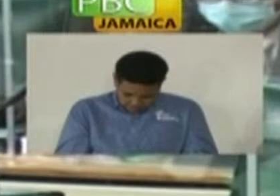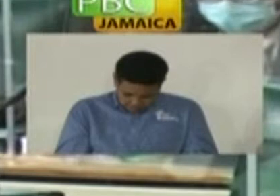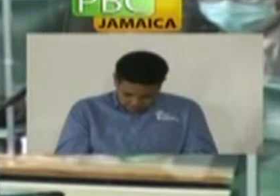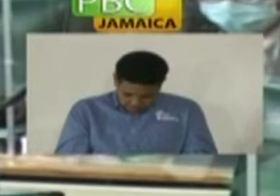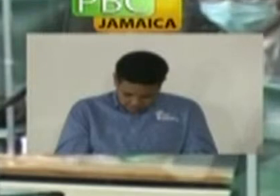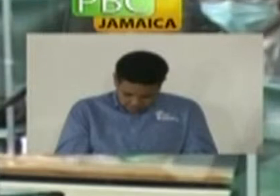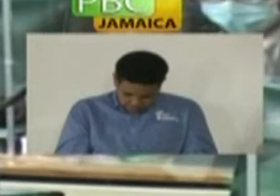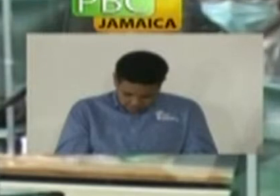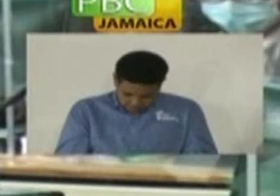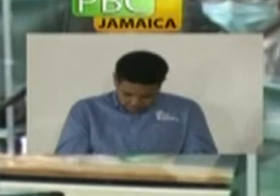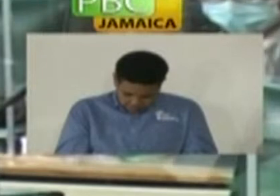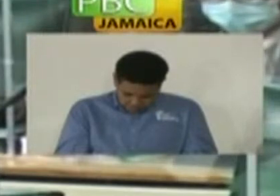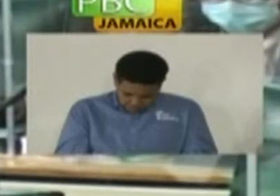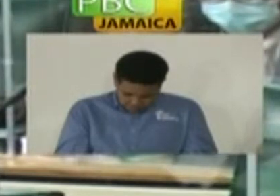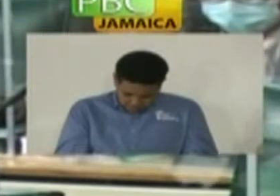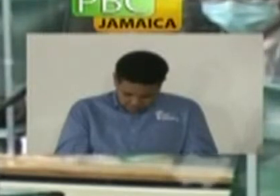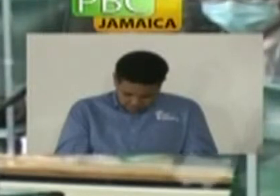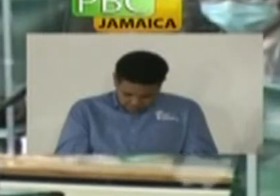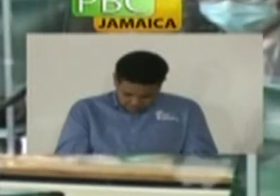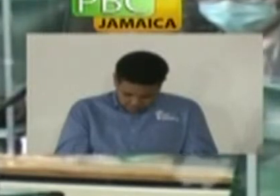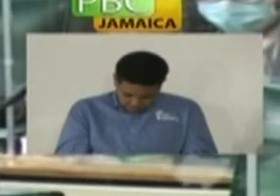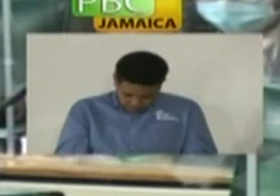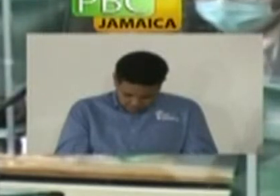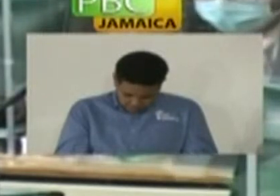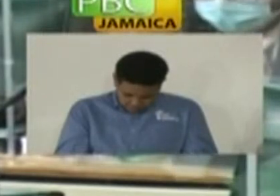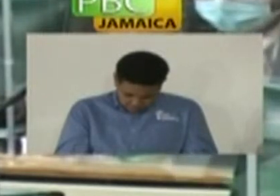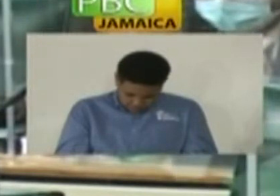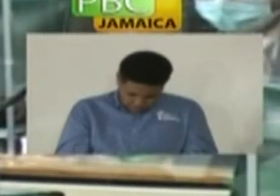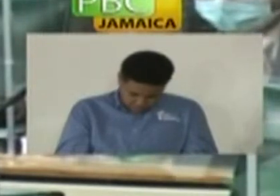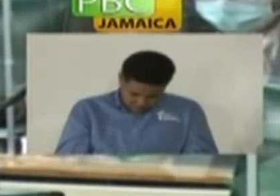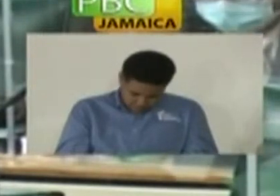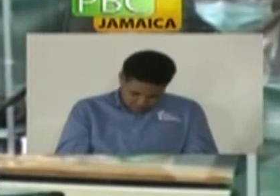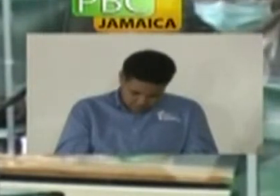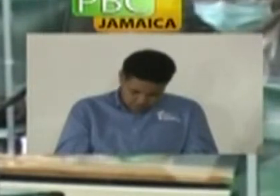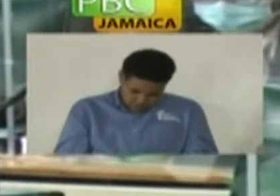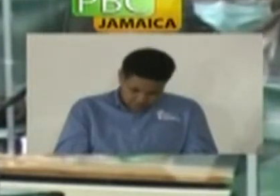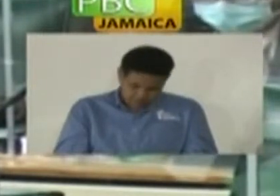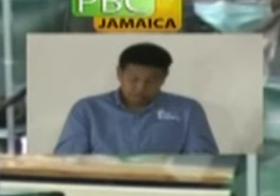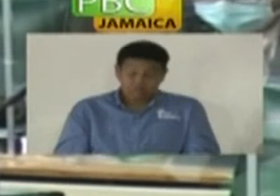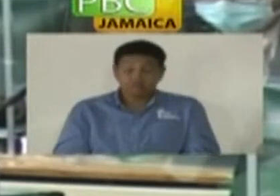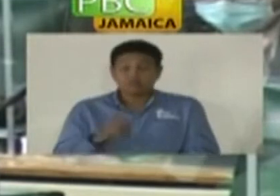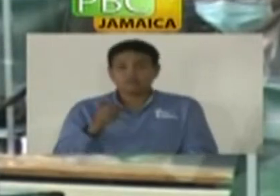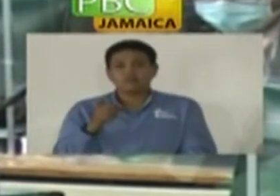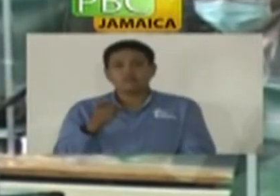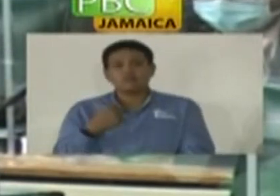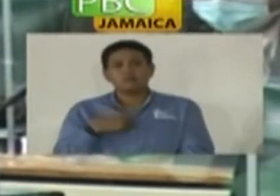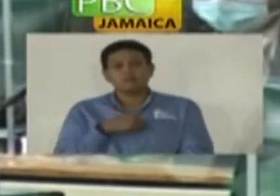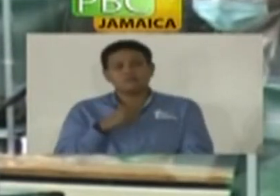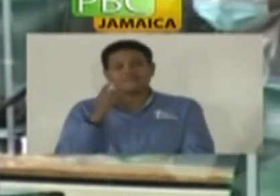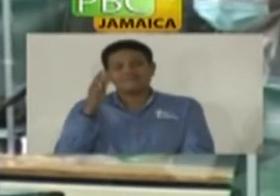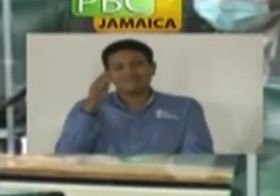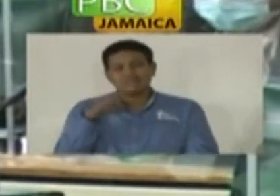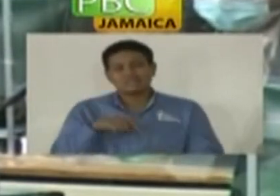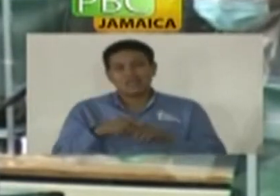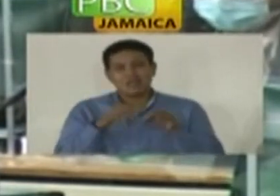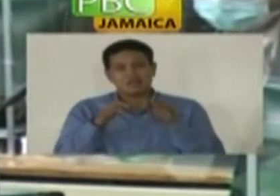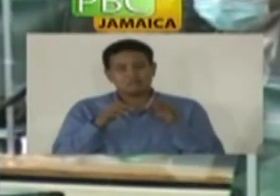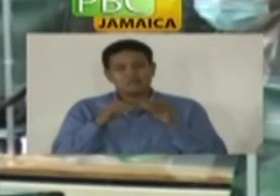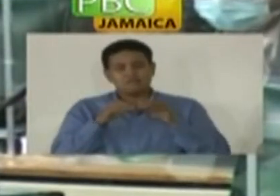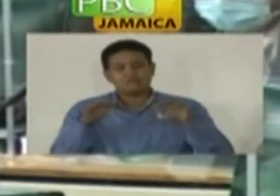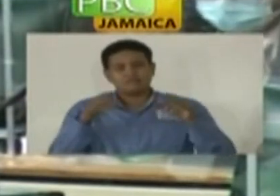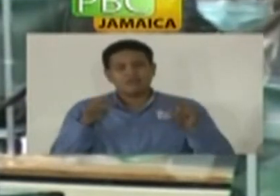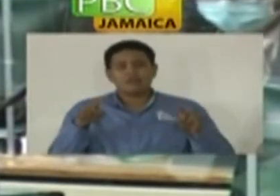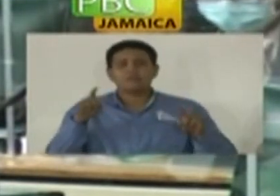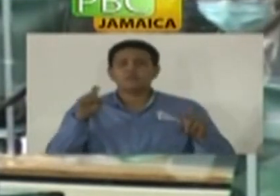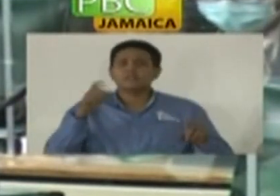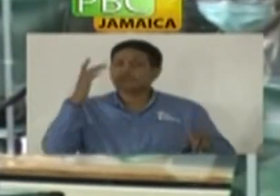on the other side as to the necessity for the bills, a question as to why and why now, and an assertion that there's no